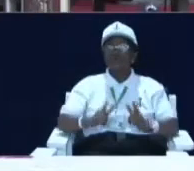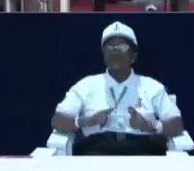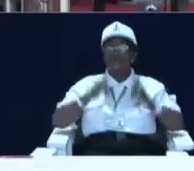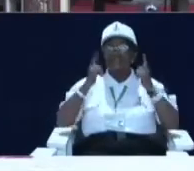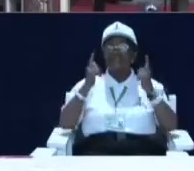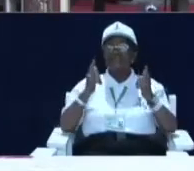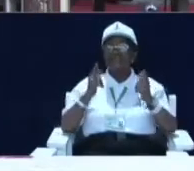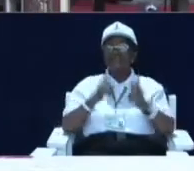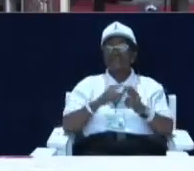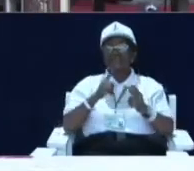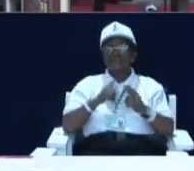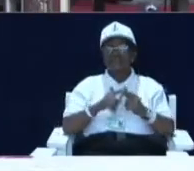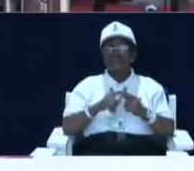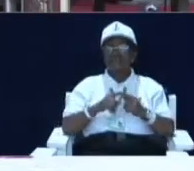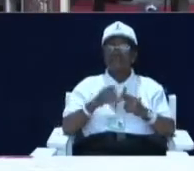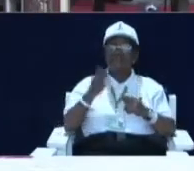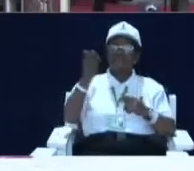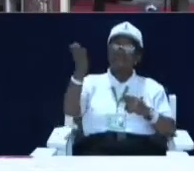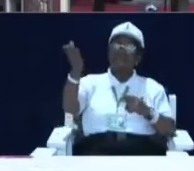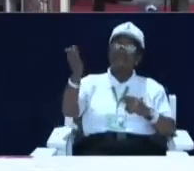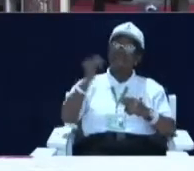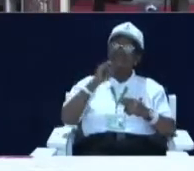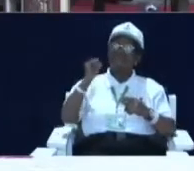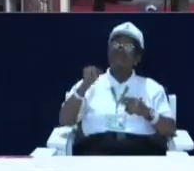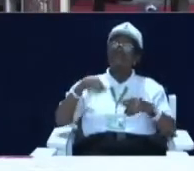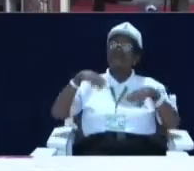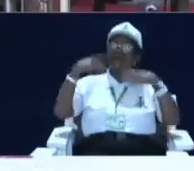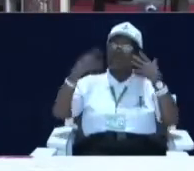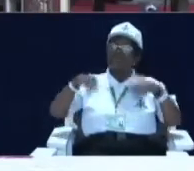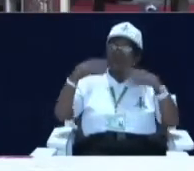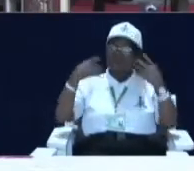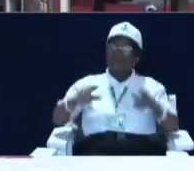But then there is abundant life.